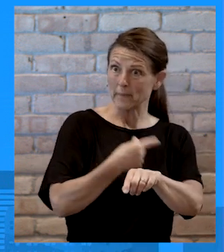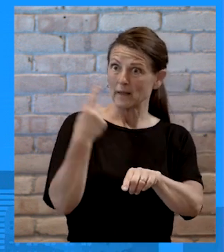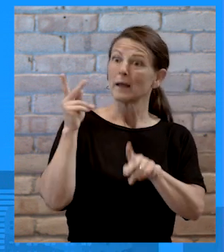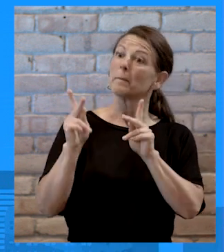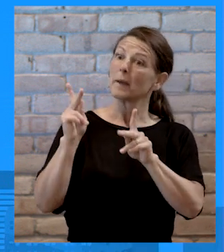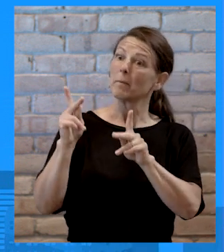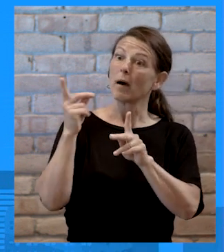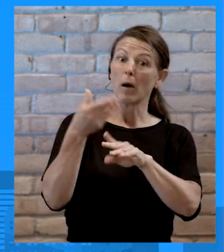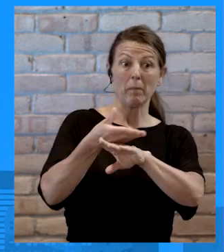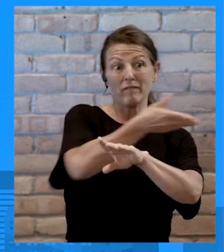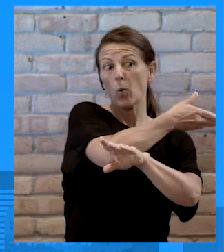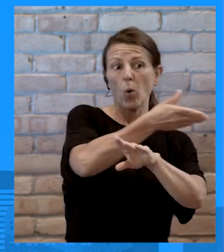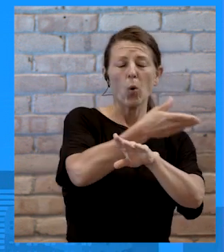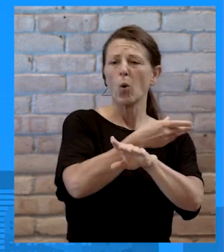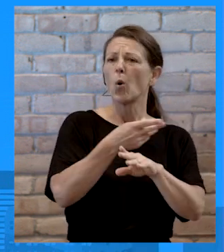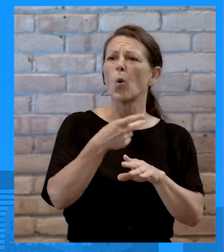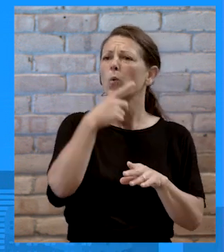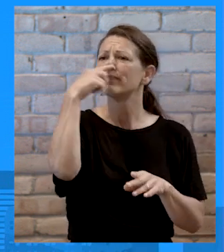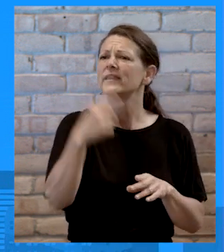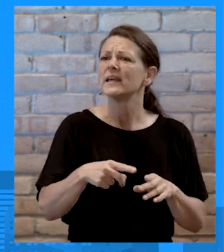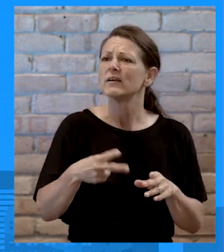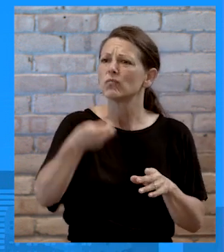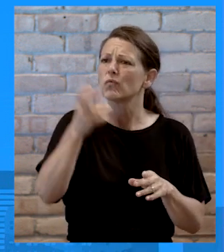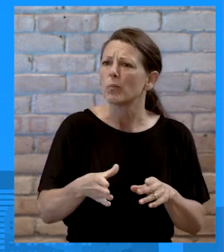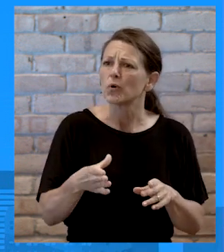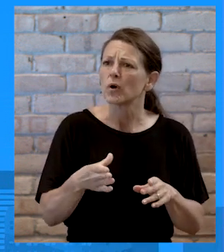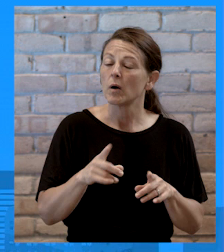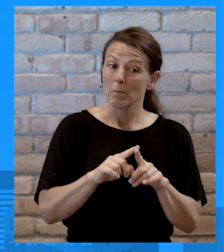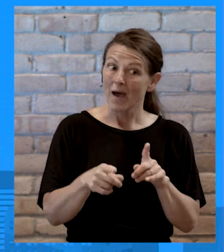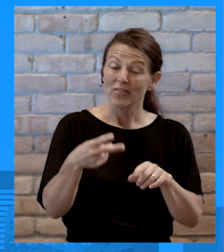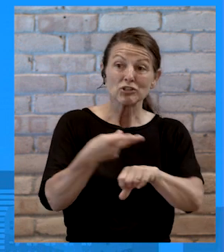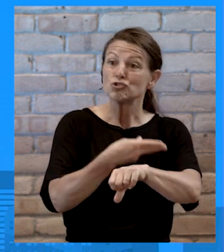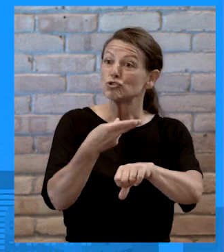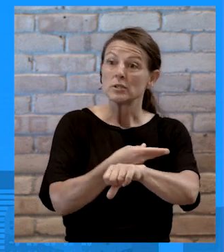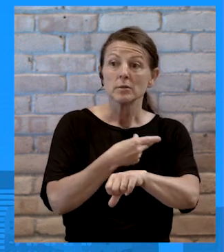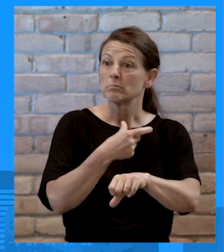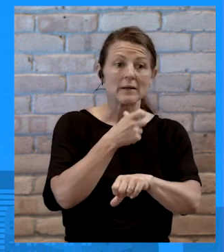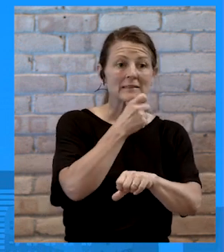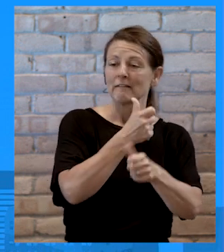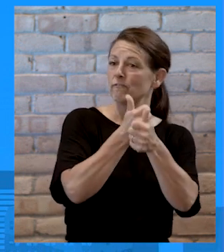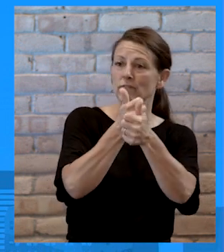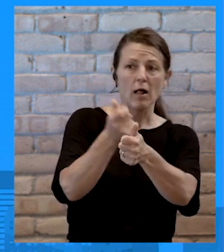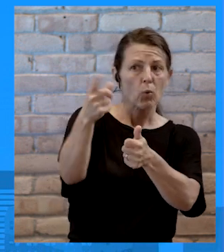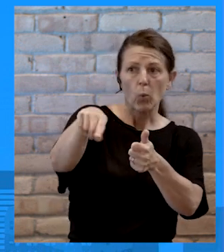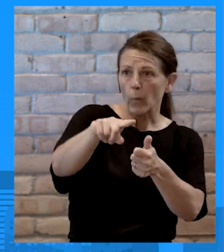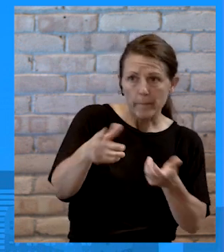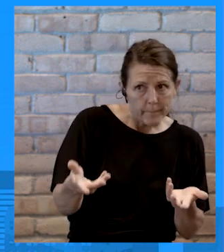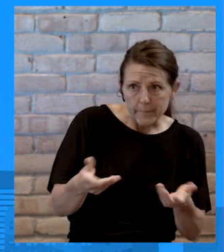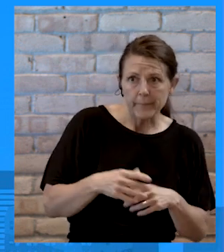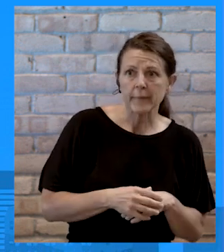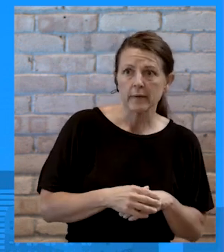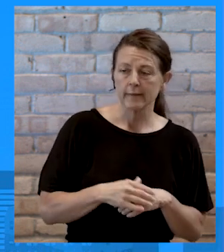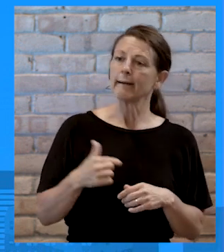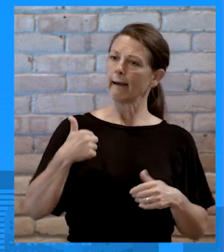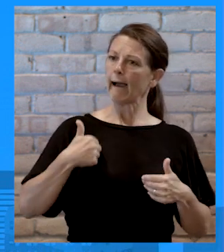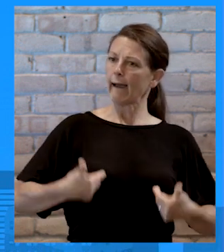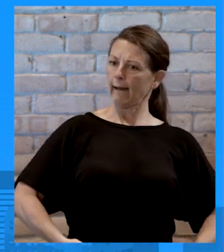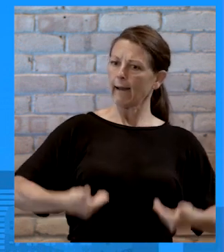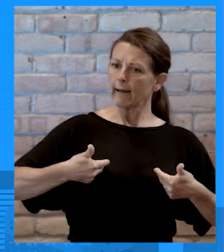are thieves and robbers, but the sheep have not listened to them. I am the